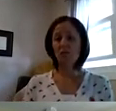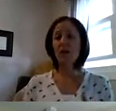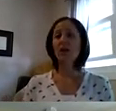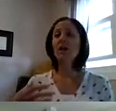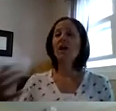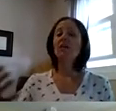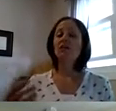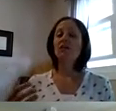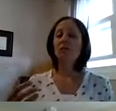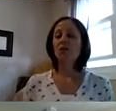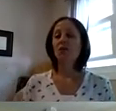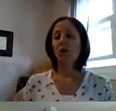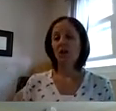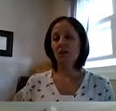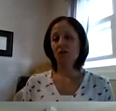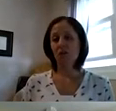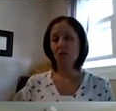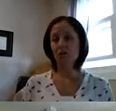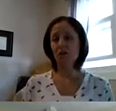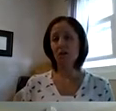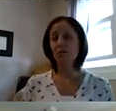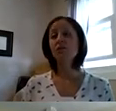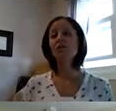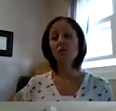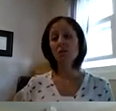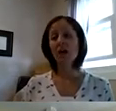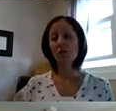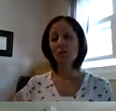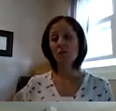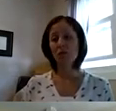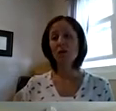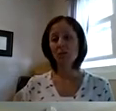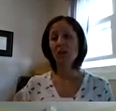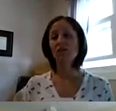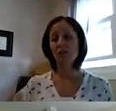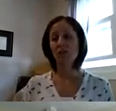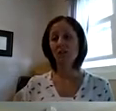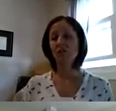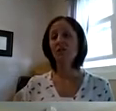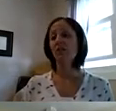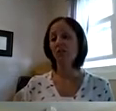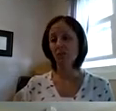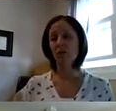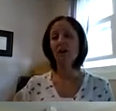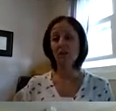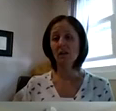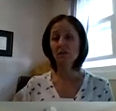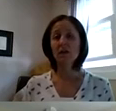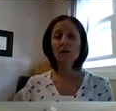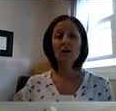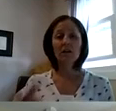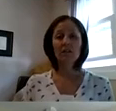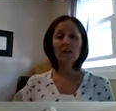in some way, and then just a brief organizational history. We do review that when we review applications. It is vital to the